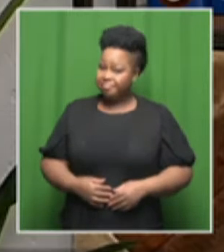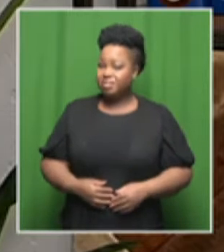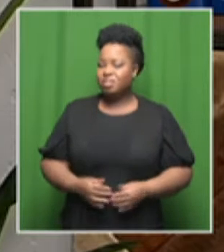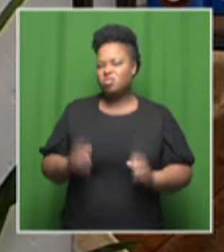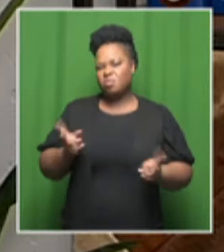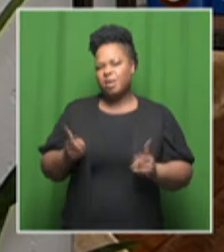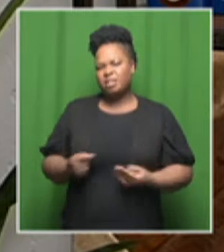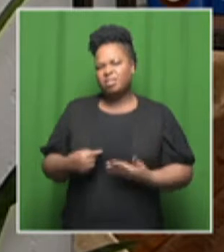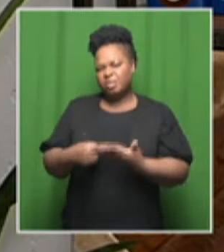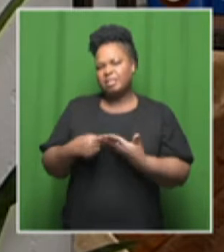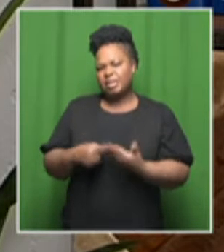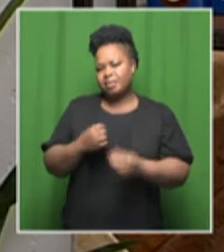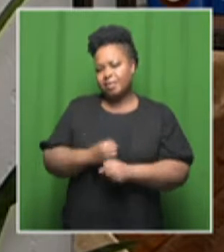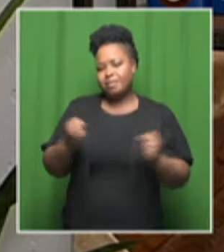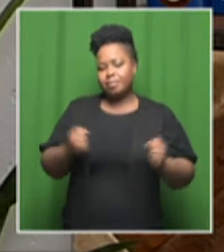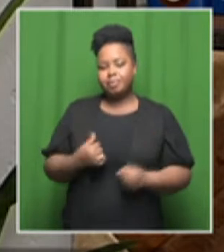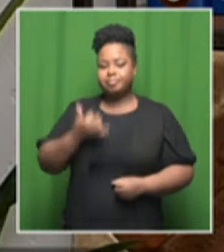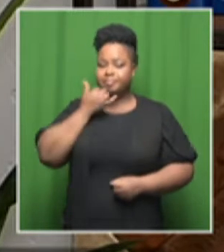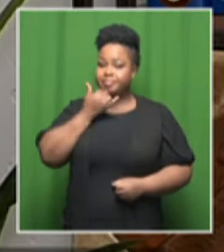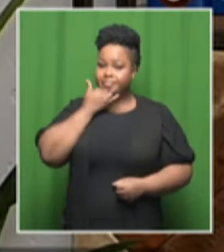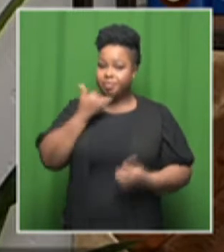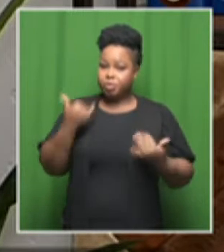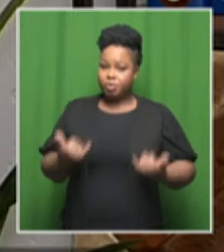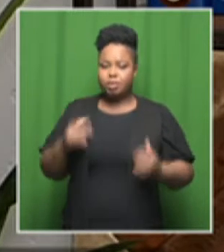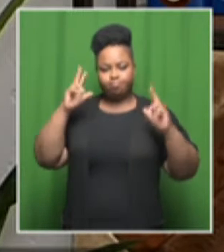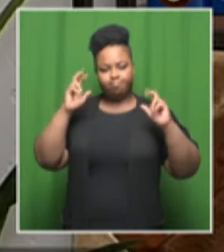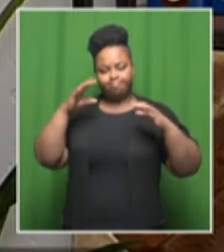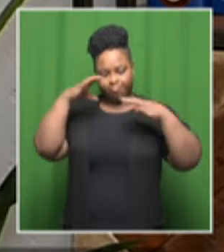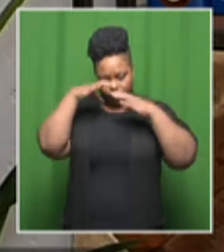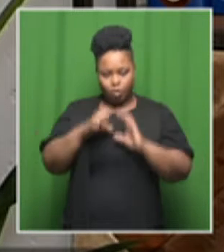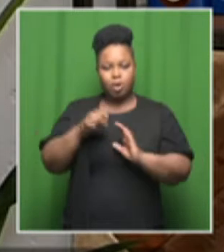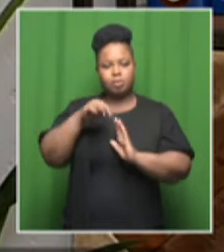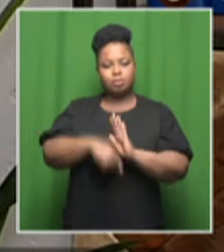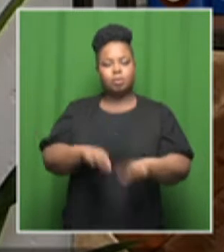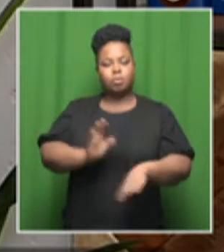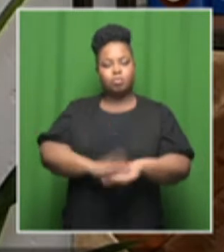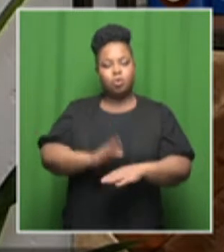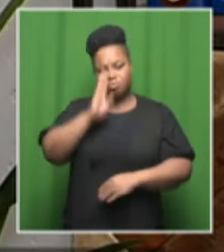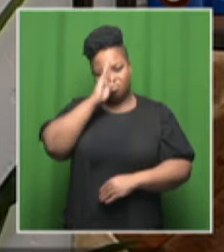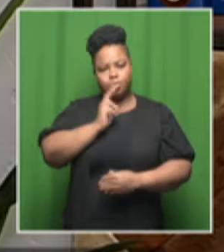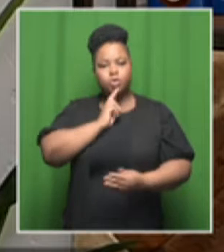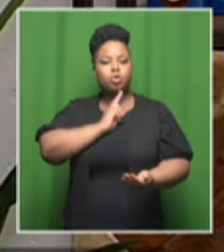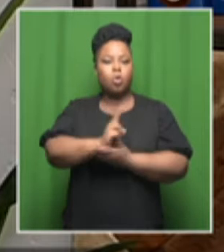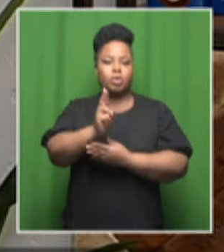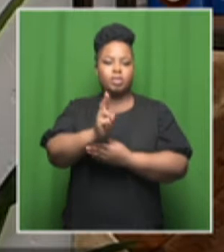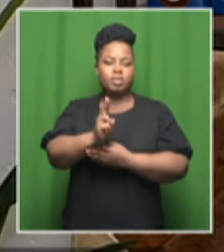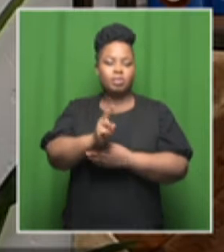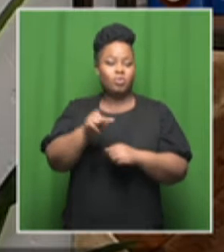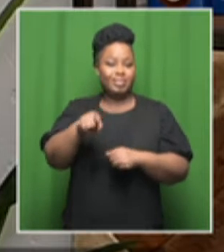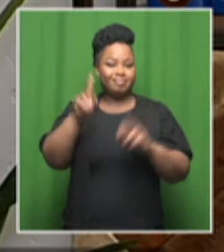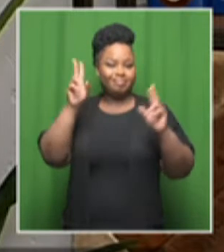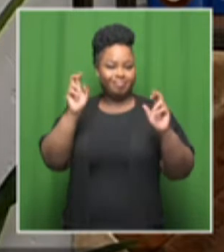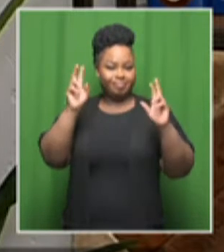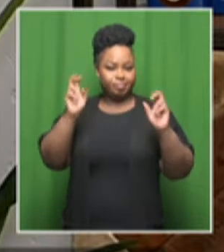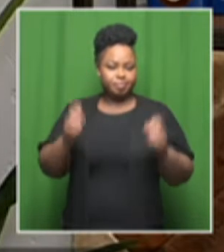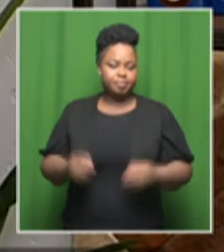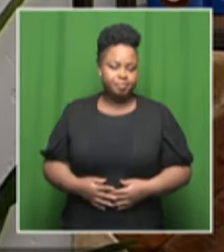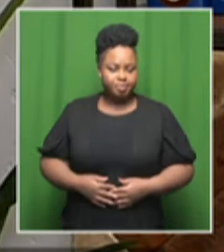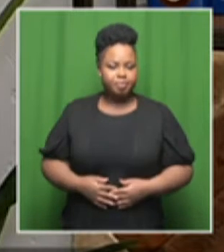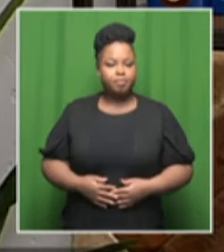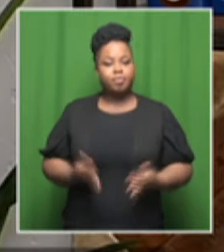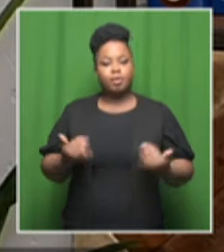often. And I'm glad that we are tackling this topic this morning head on and trying to be as frank as we possibly can with this very important conversation.